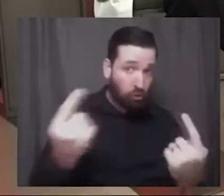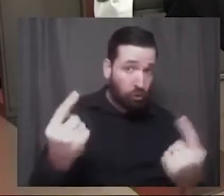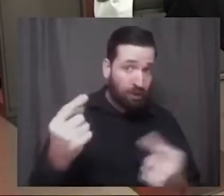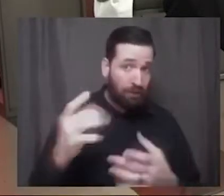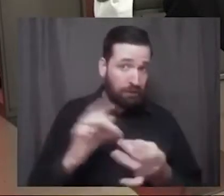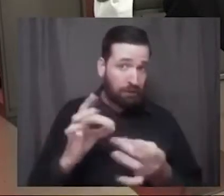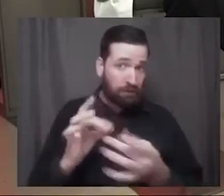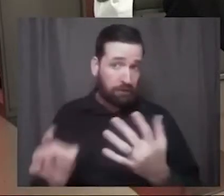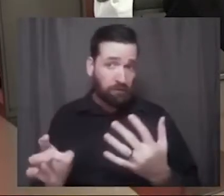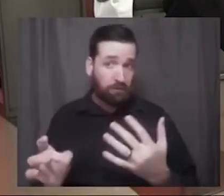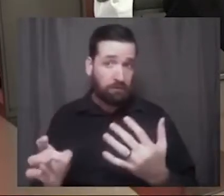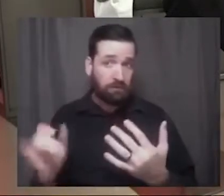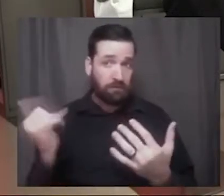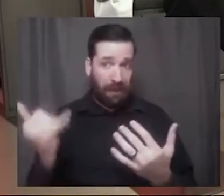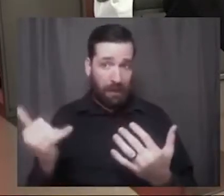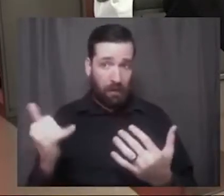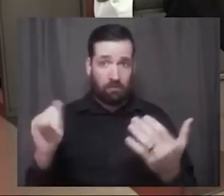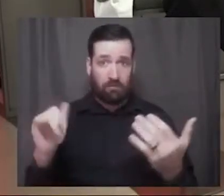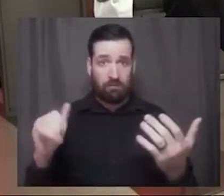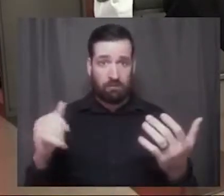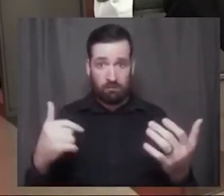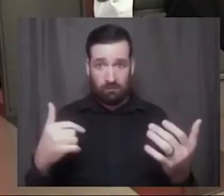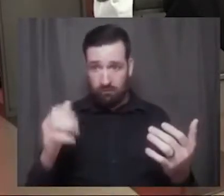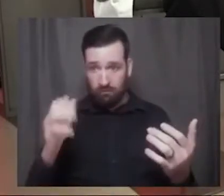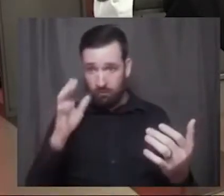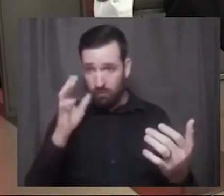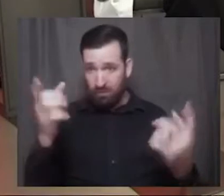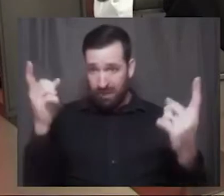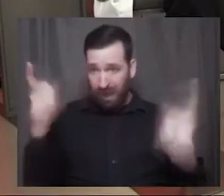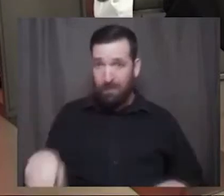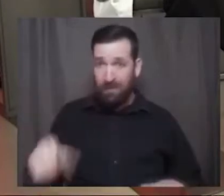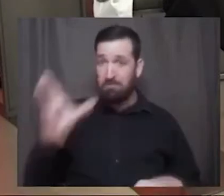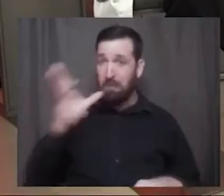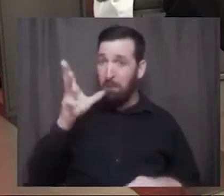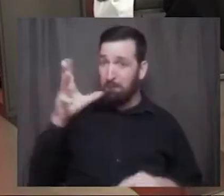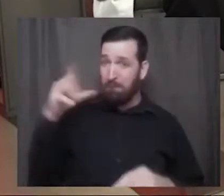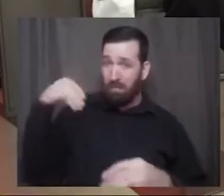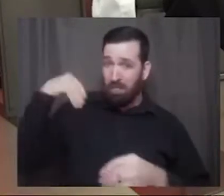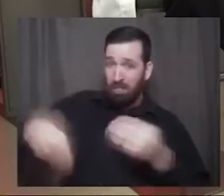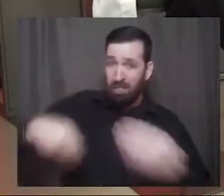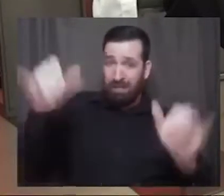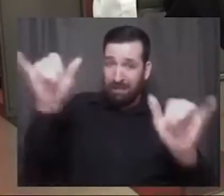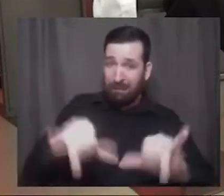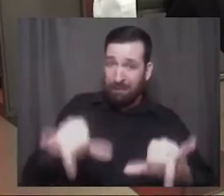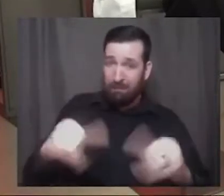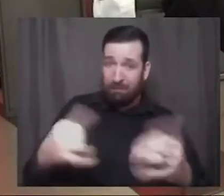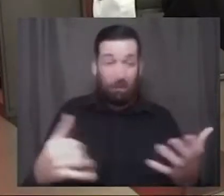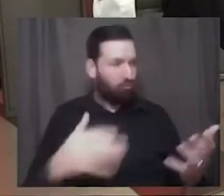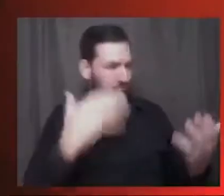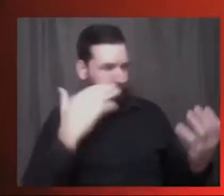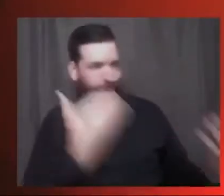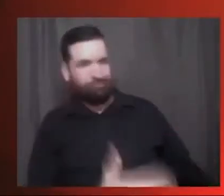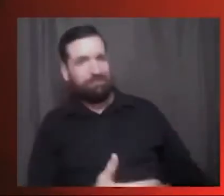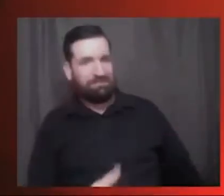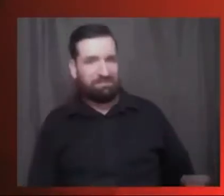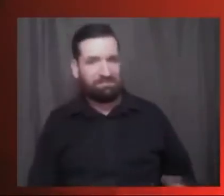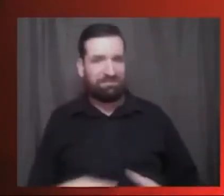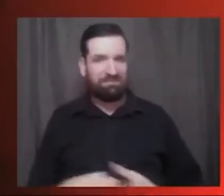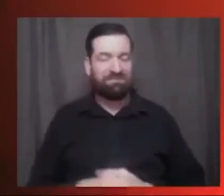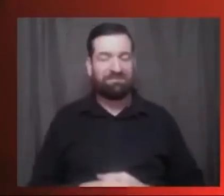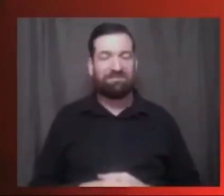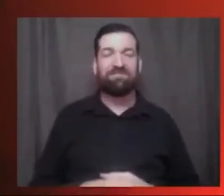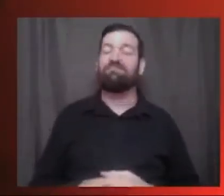Like, are we going to get what happened to our moms? Who wants to go first on that one? Oh, that's all you. Okay. So it all depends